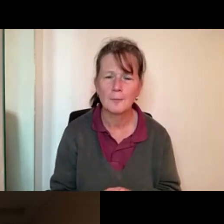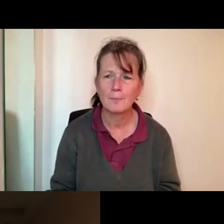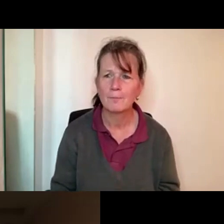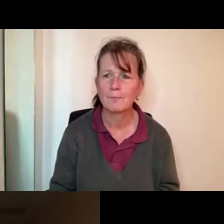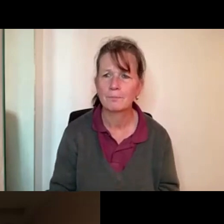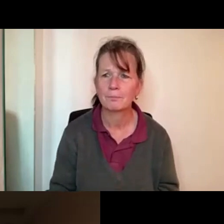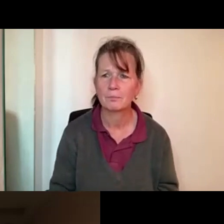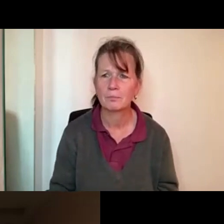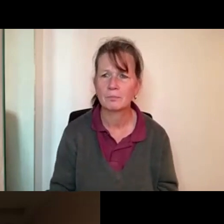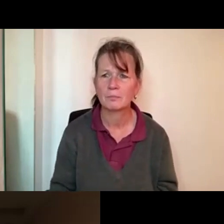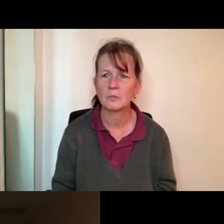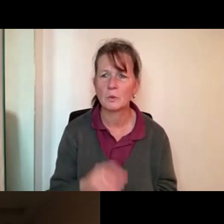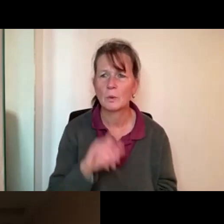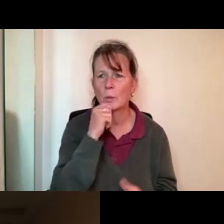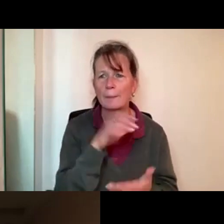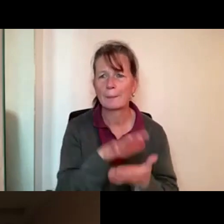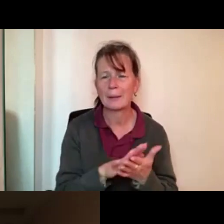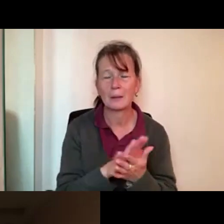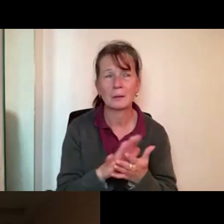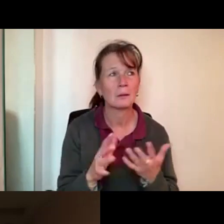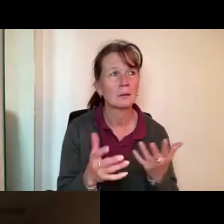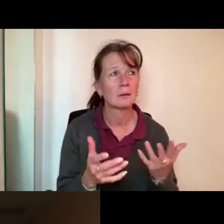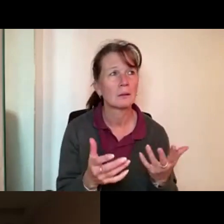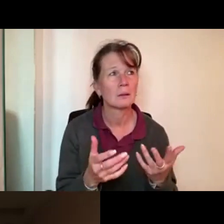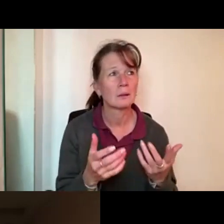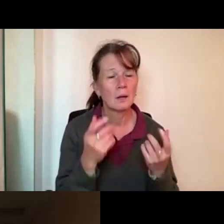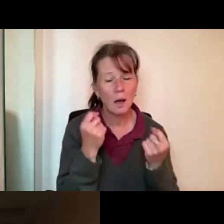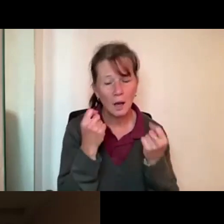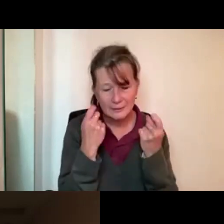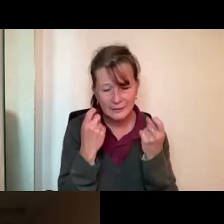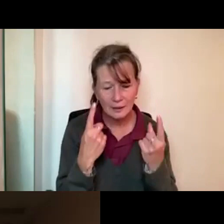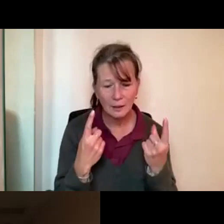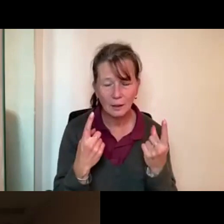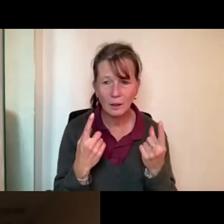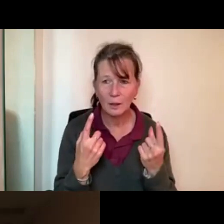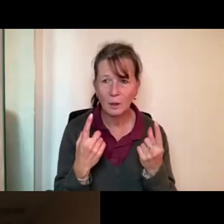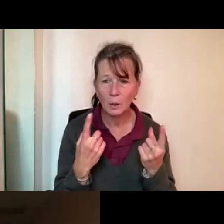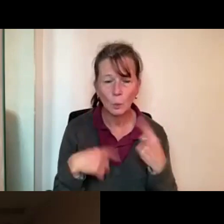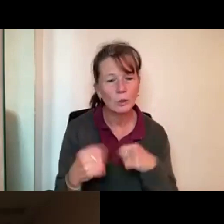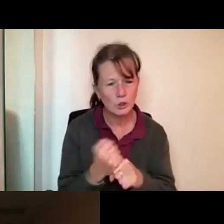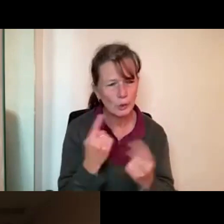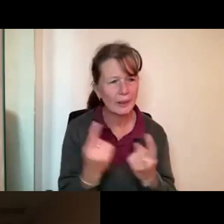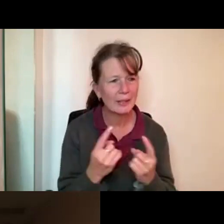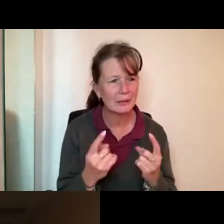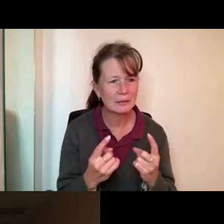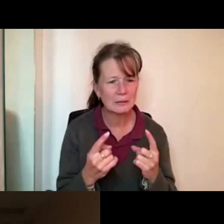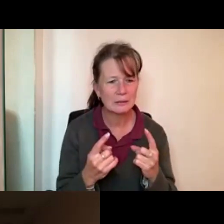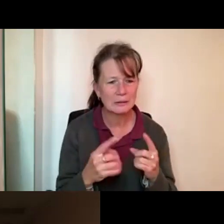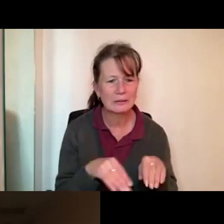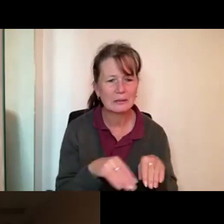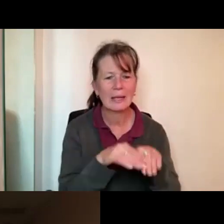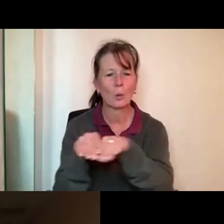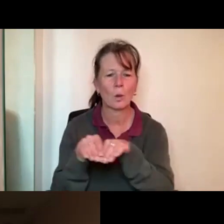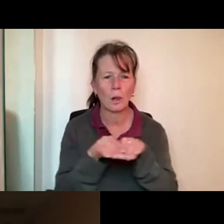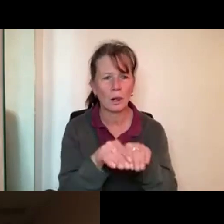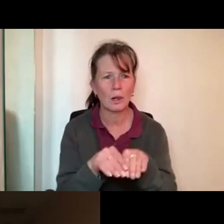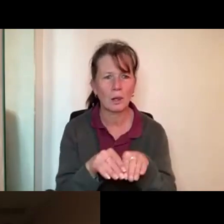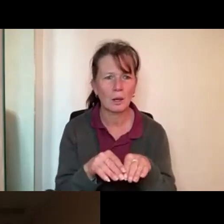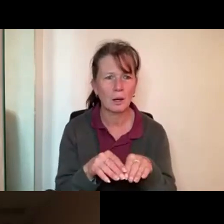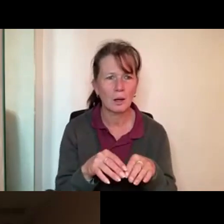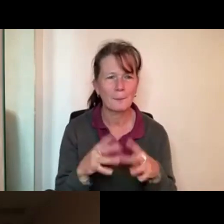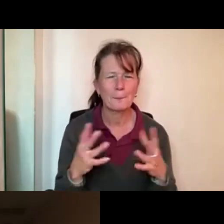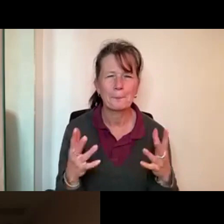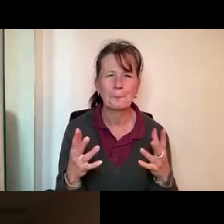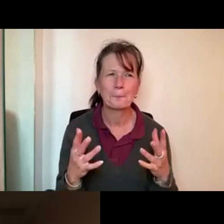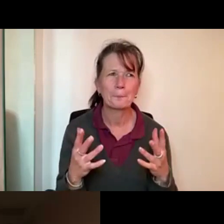And that therefore the idea that we do things in an equitable way because that's where we've got to now is not a thing that we